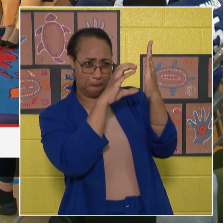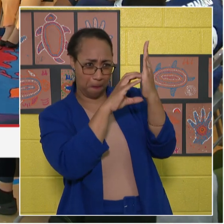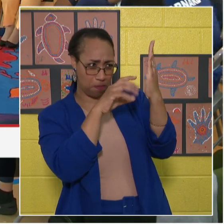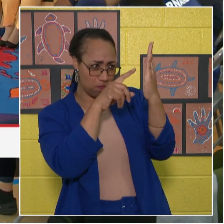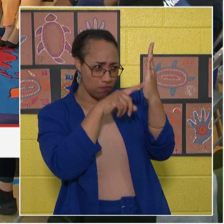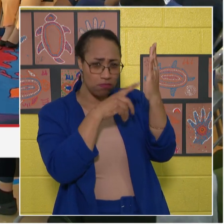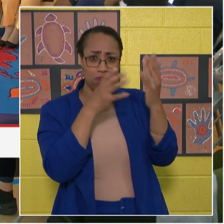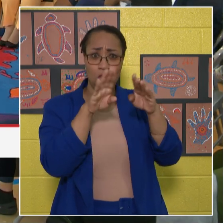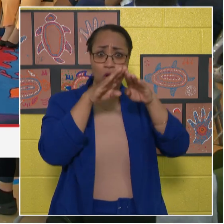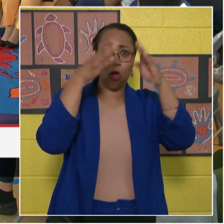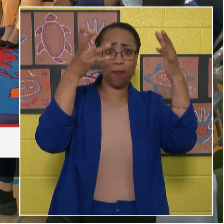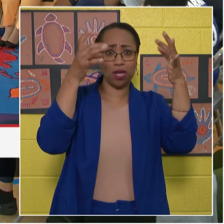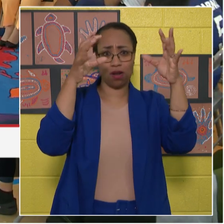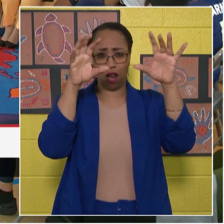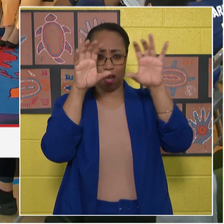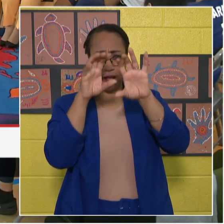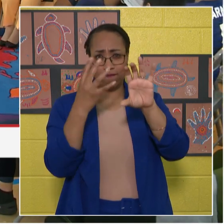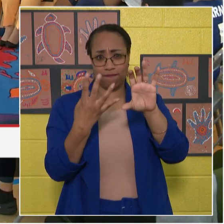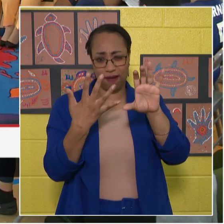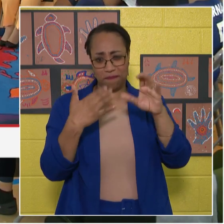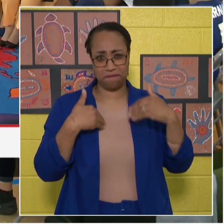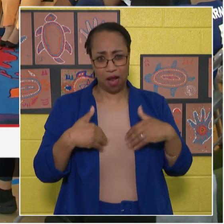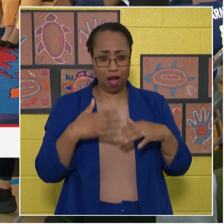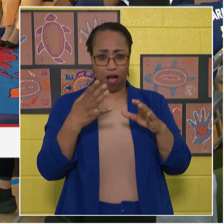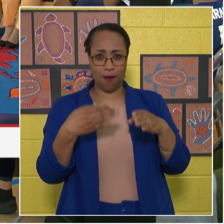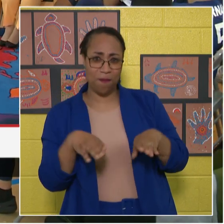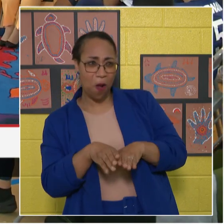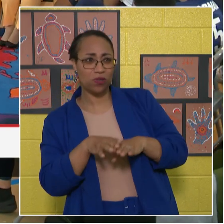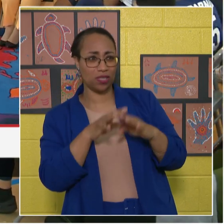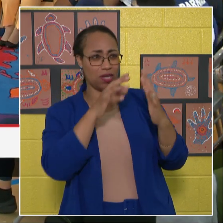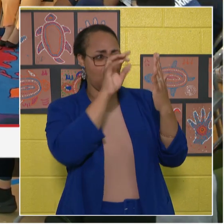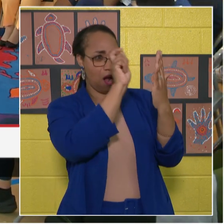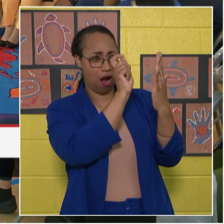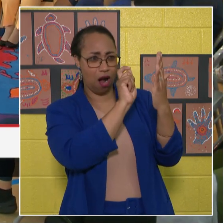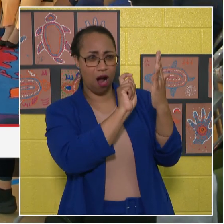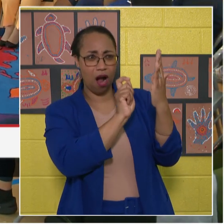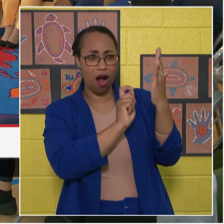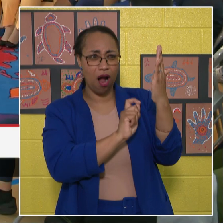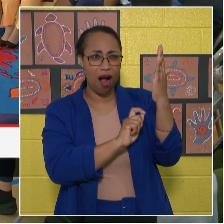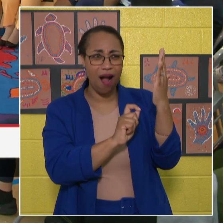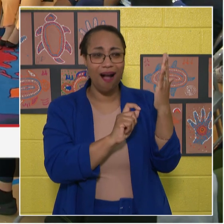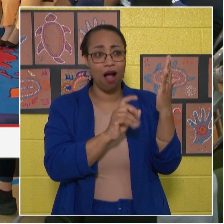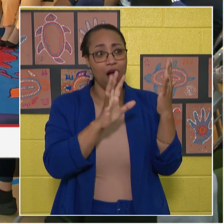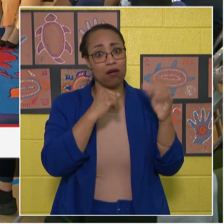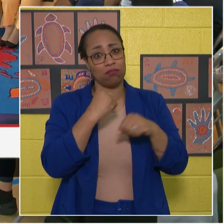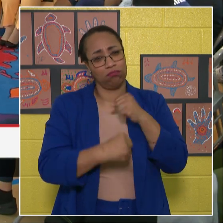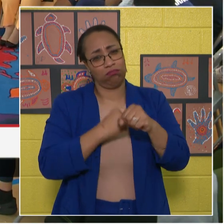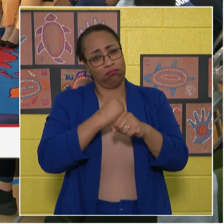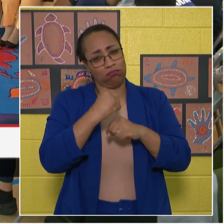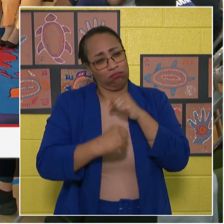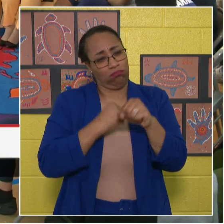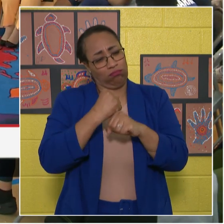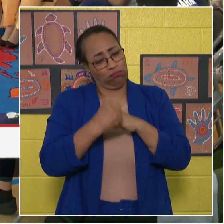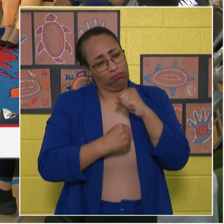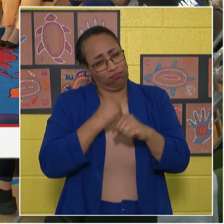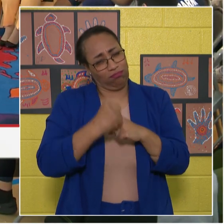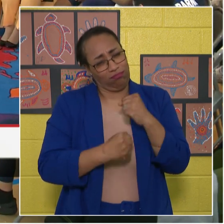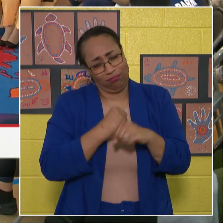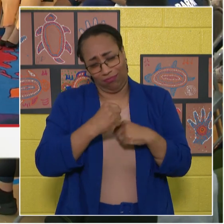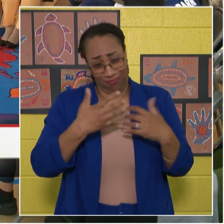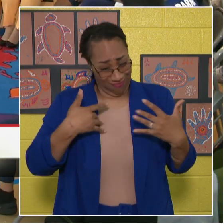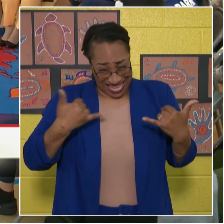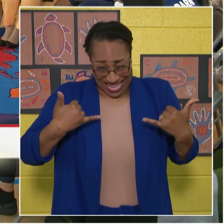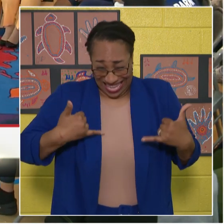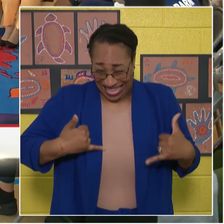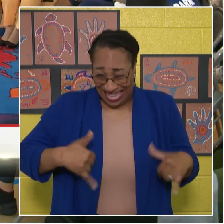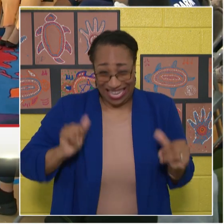for years, I did not deviate from Patty Parachini's formula to writing, making a